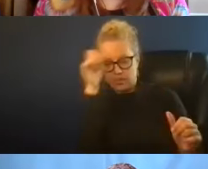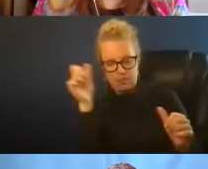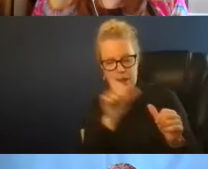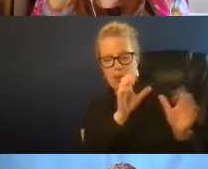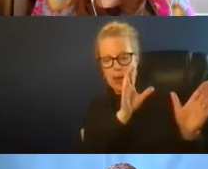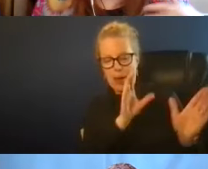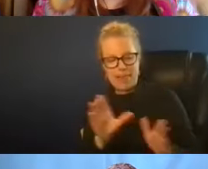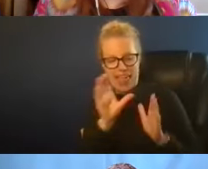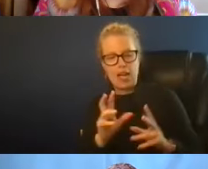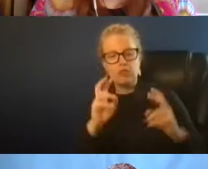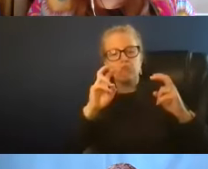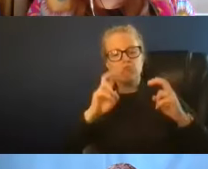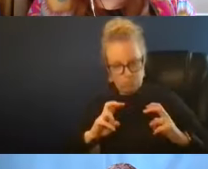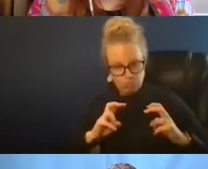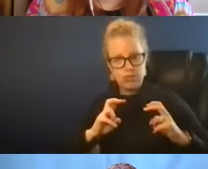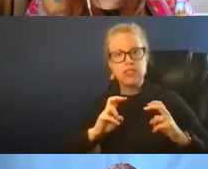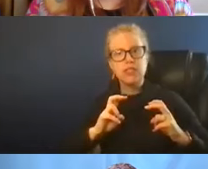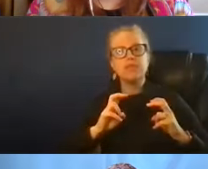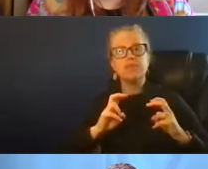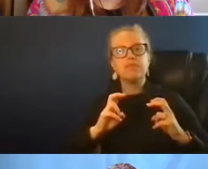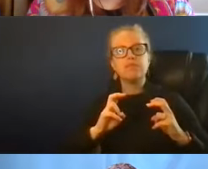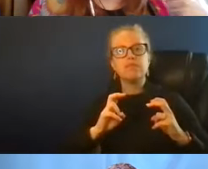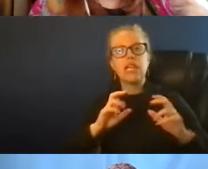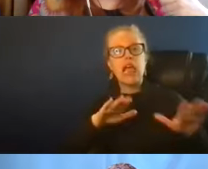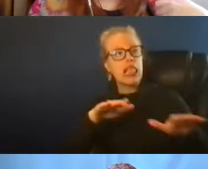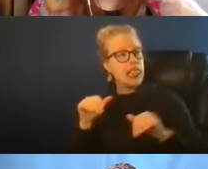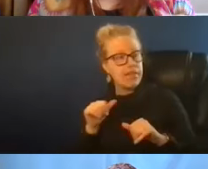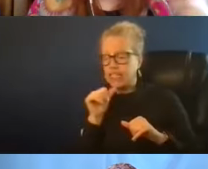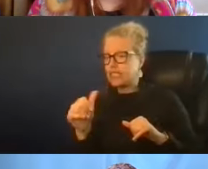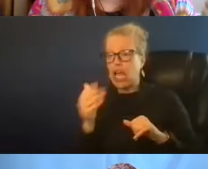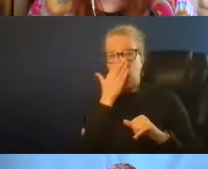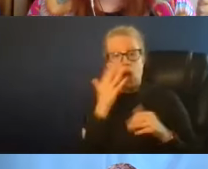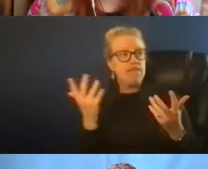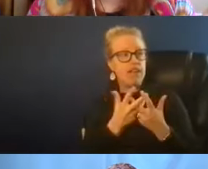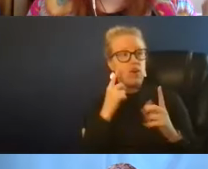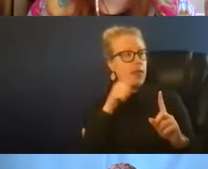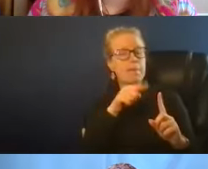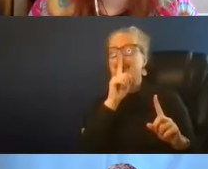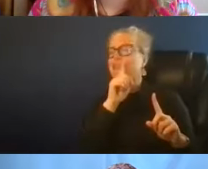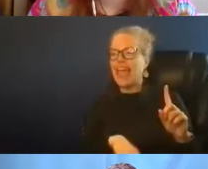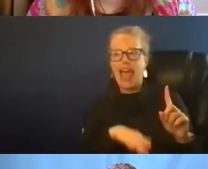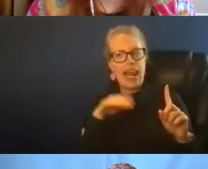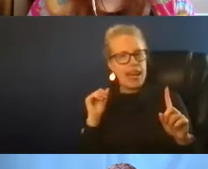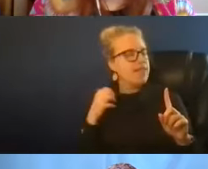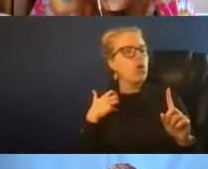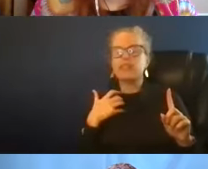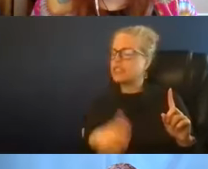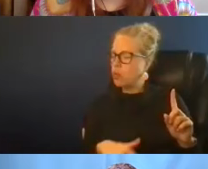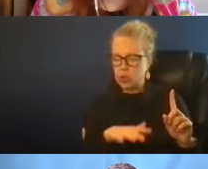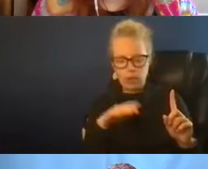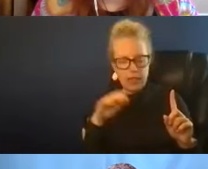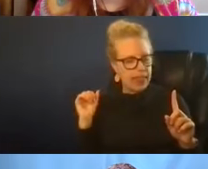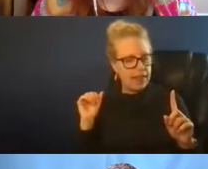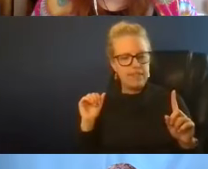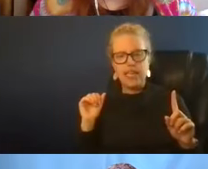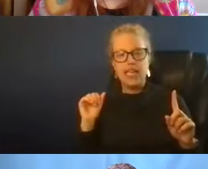survivors, maybe leaving is unrealistic. Maybe this person can't leave or doesn't want to, or it's just not in the